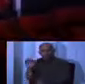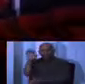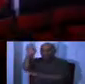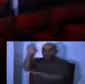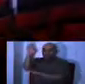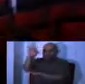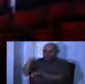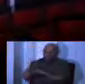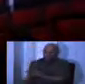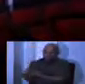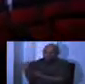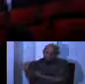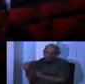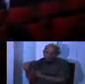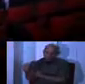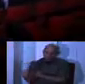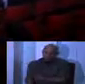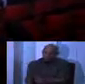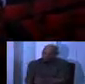year.